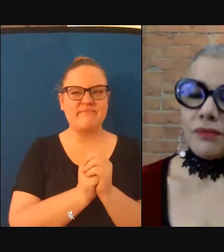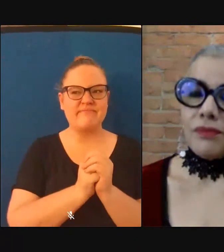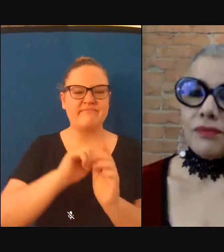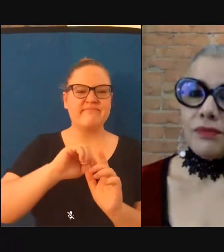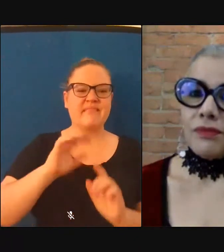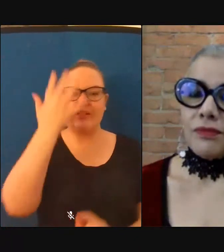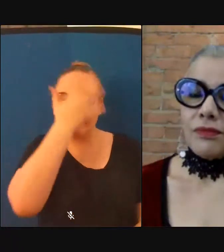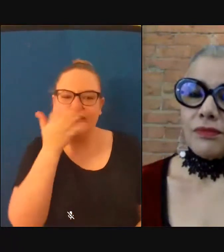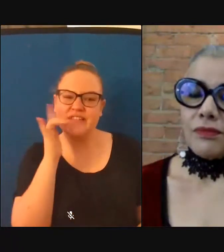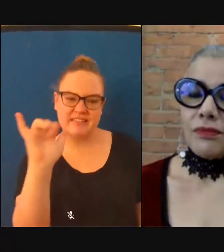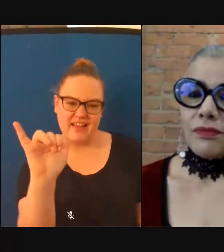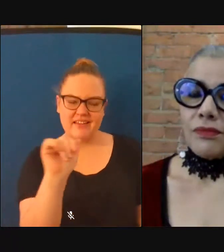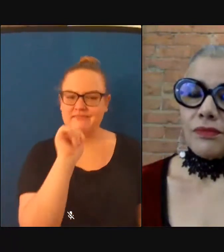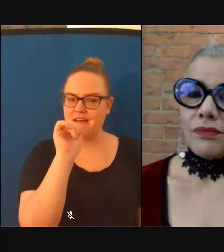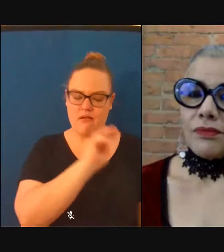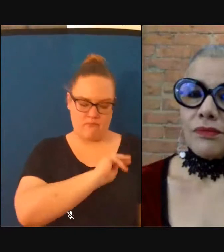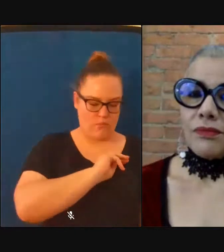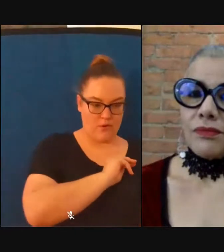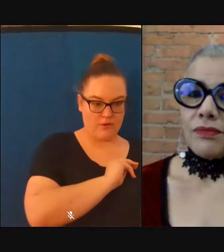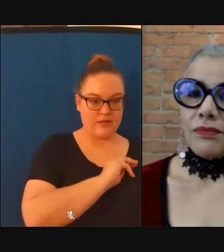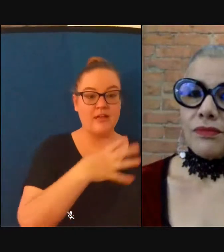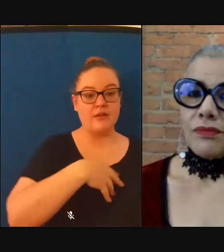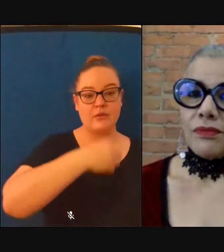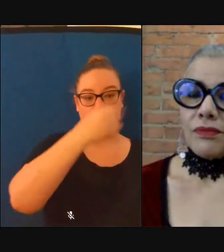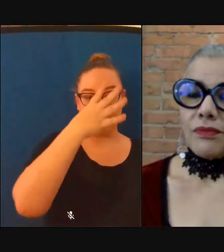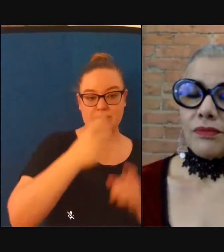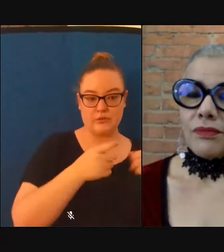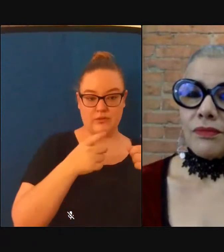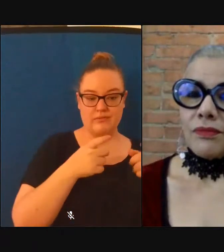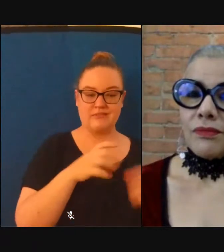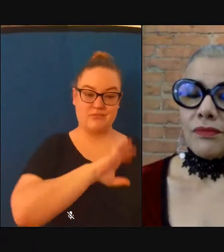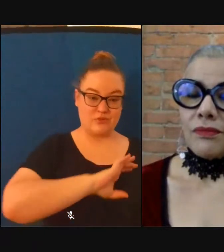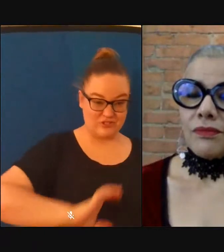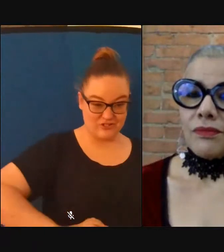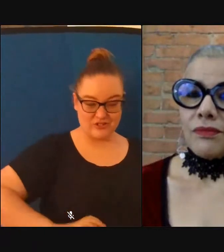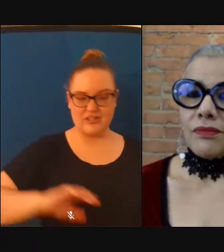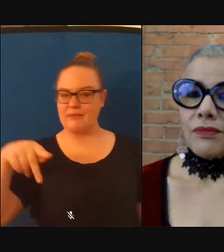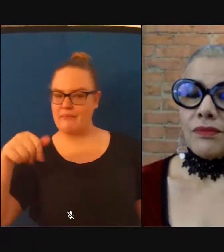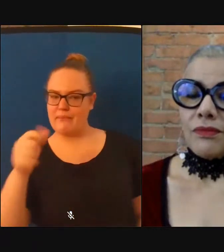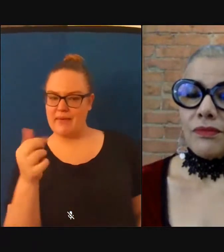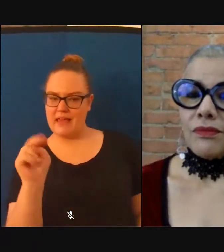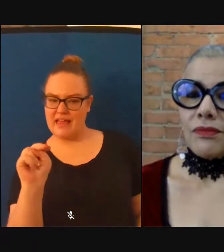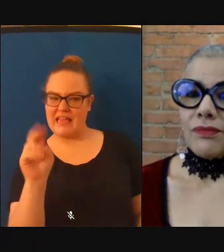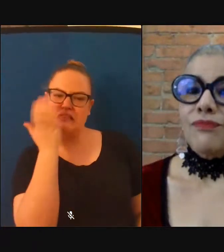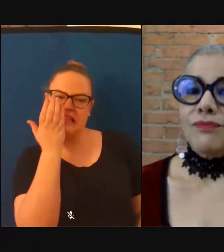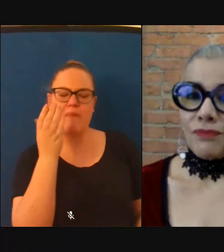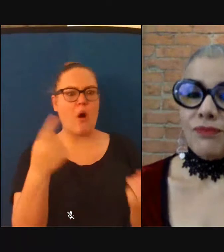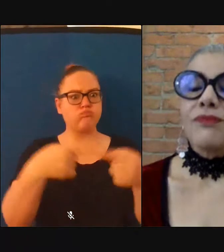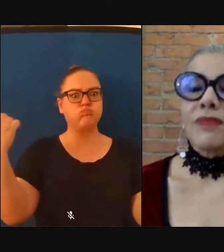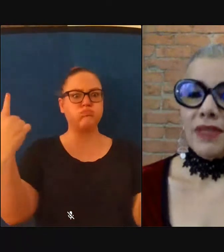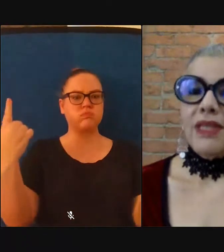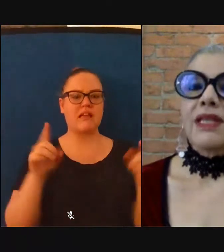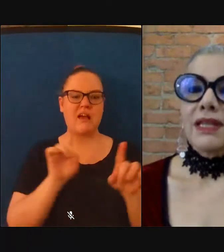that white supremacist Christians and pagans might seem to be at odds, but they'll come together for the cause